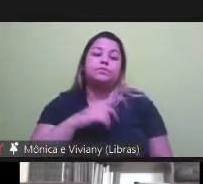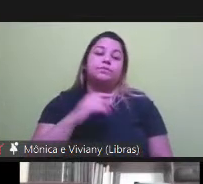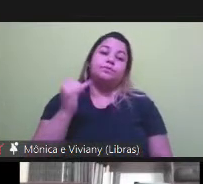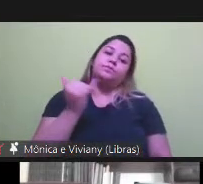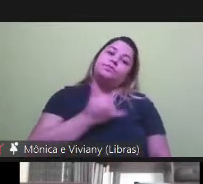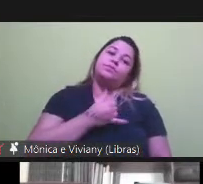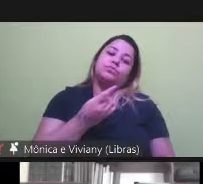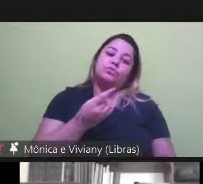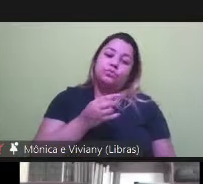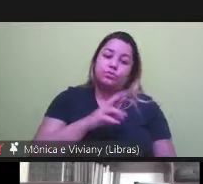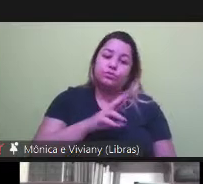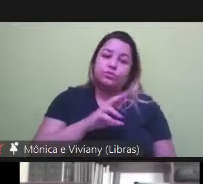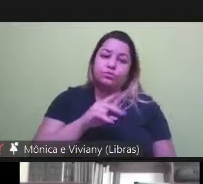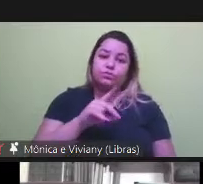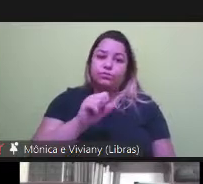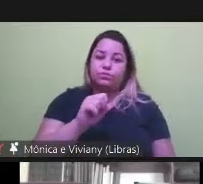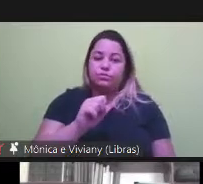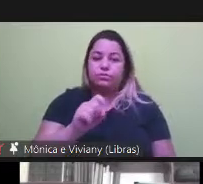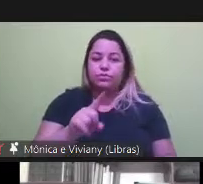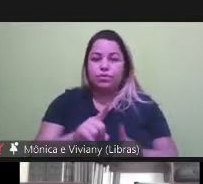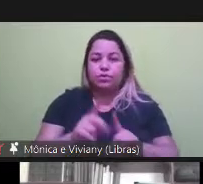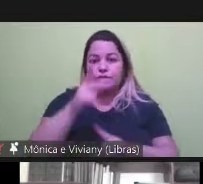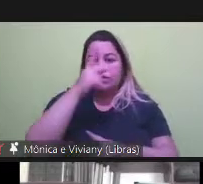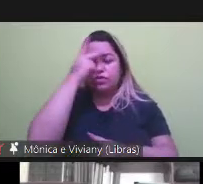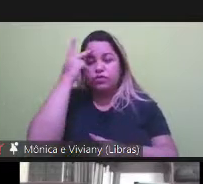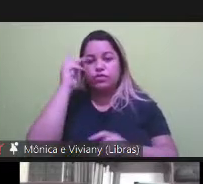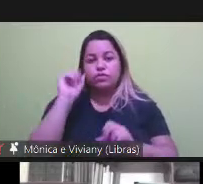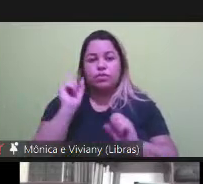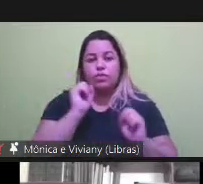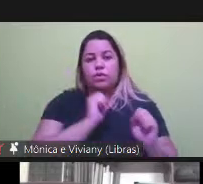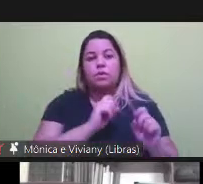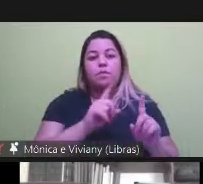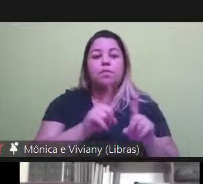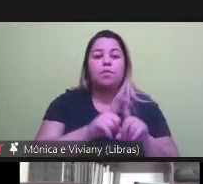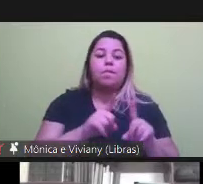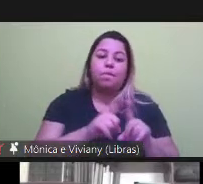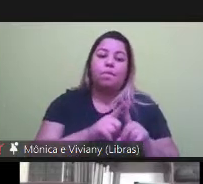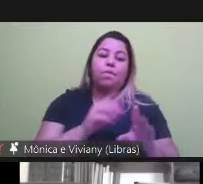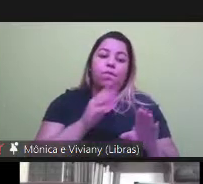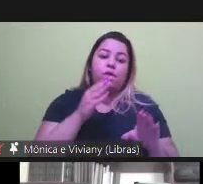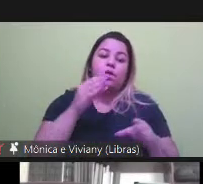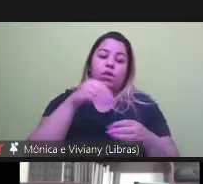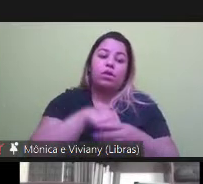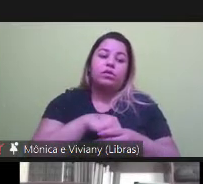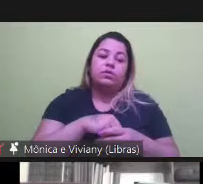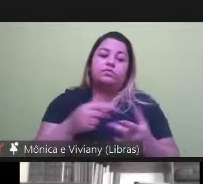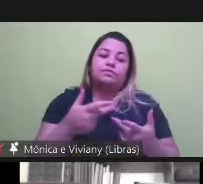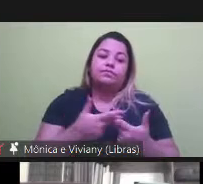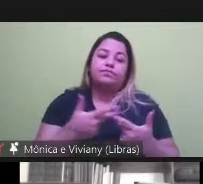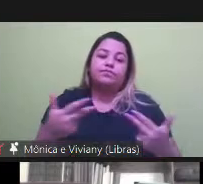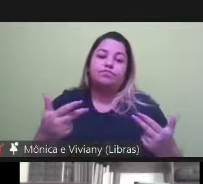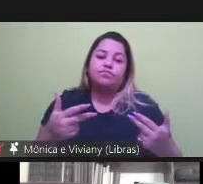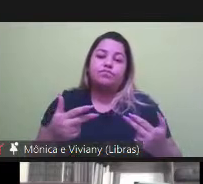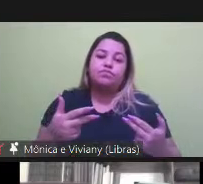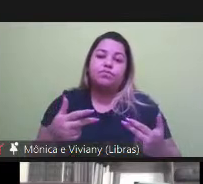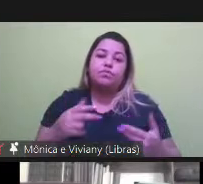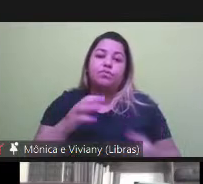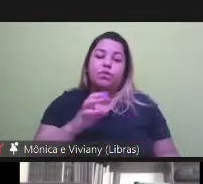every resource and stakeholder that might be valid. And also another ingredient is to generate